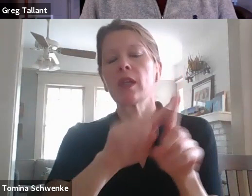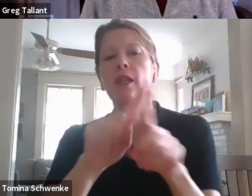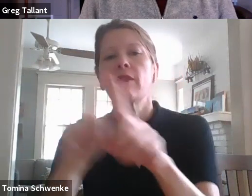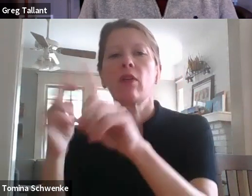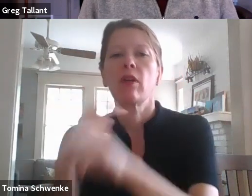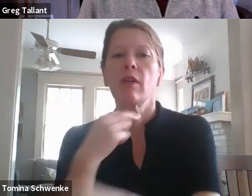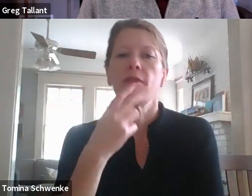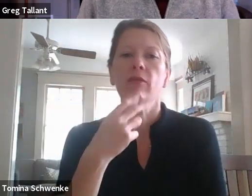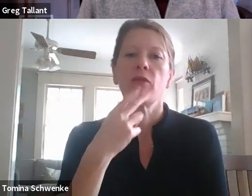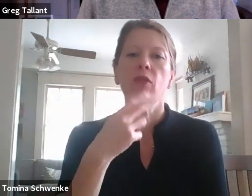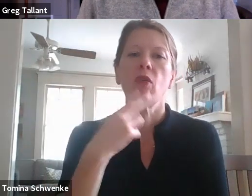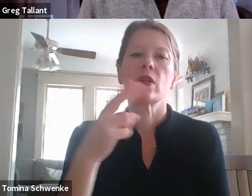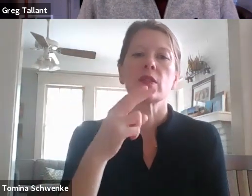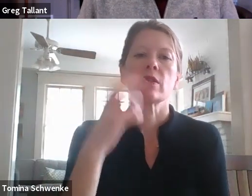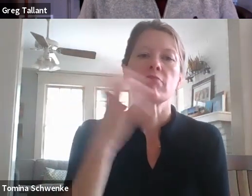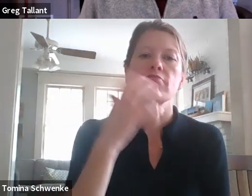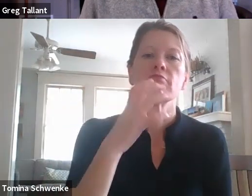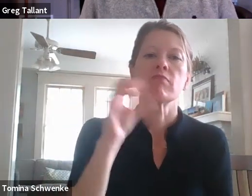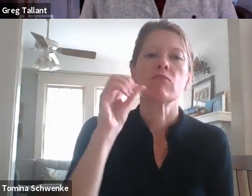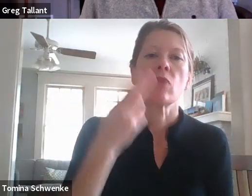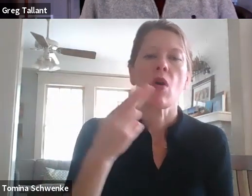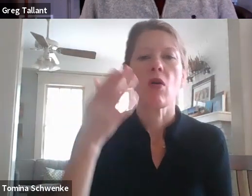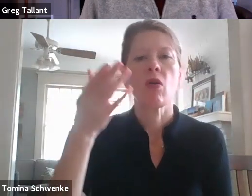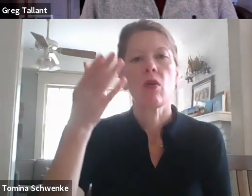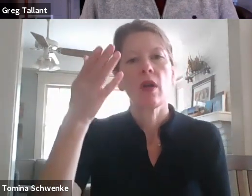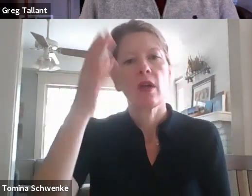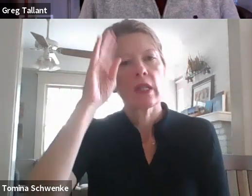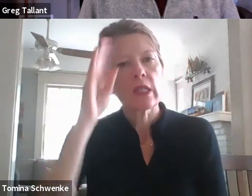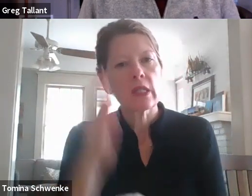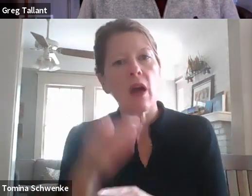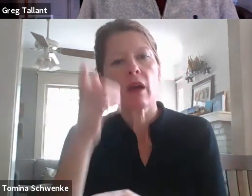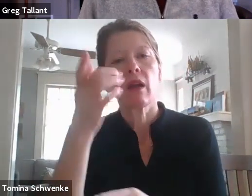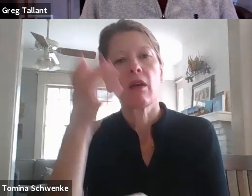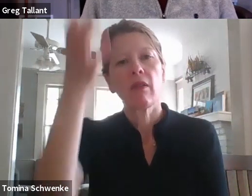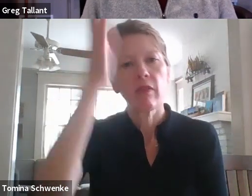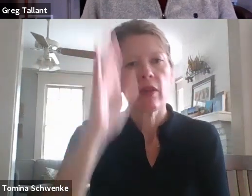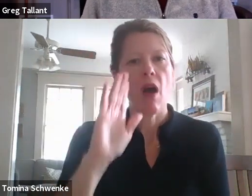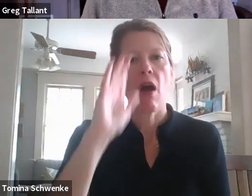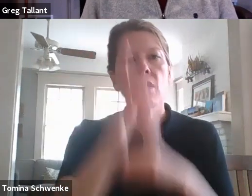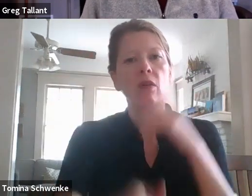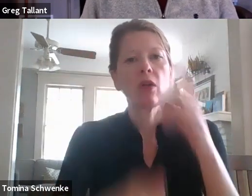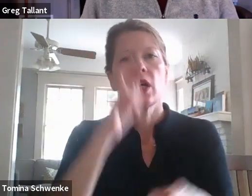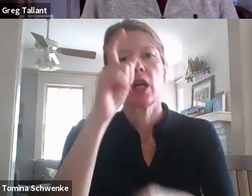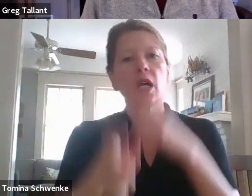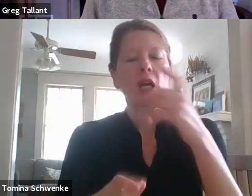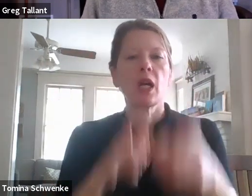voices. O Son of God, O Giver of